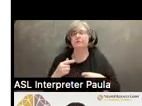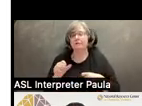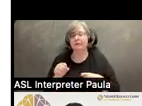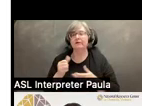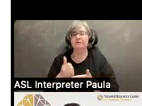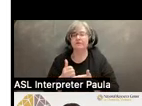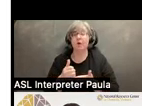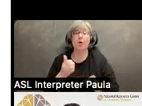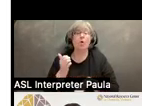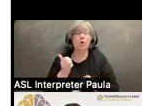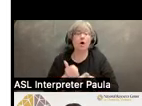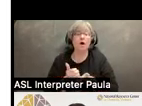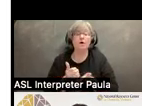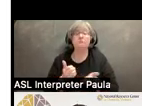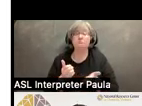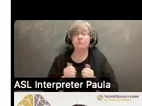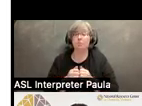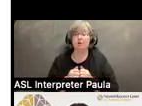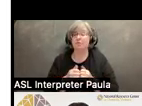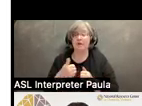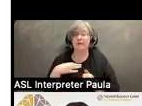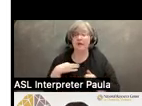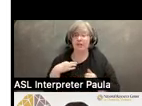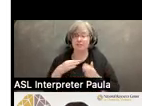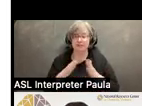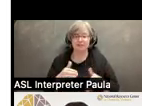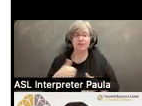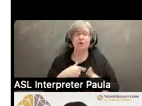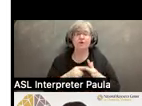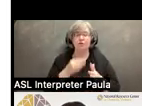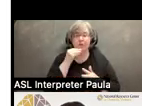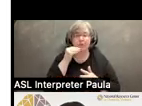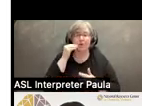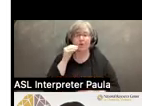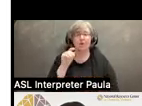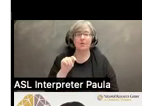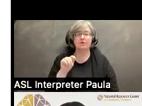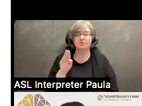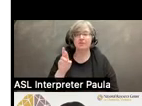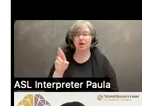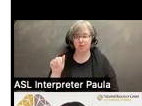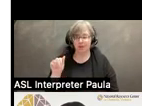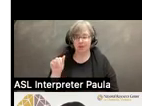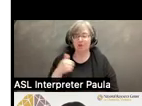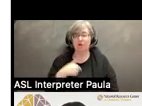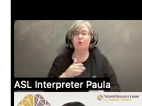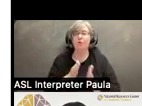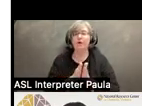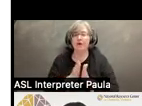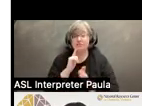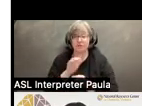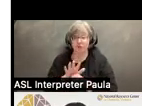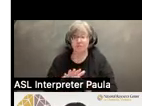assistance for eligible households. So we started with home TBRA. We had enough to, we asked for enough and received